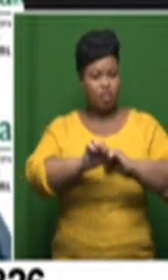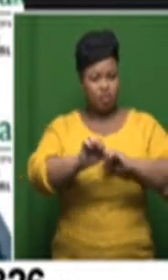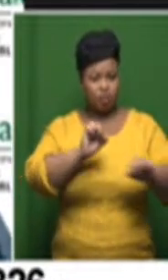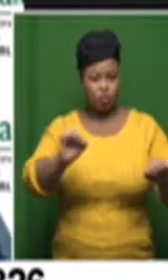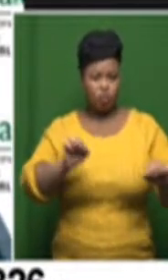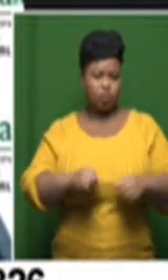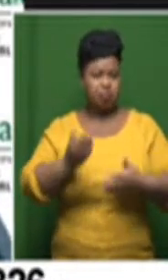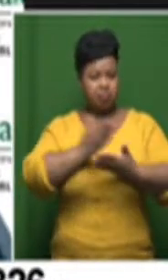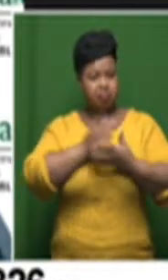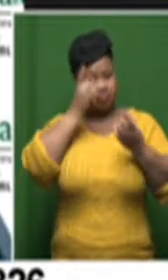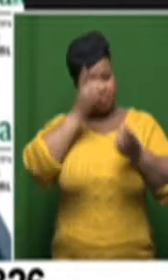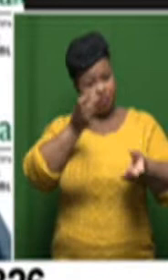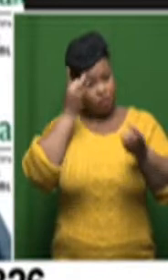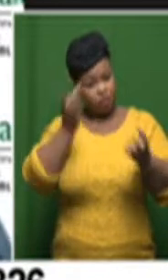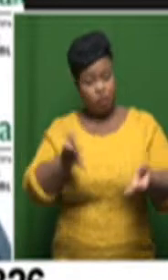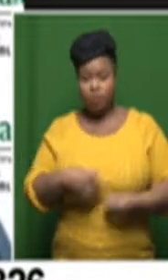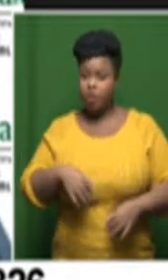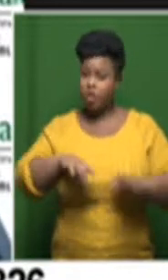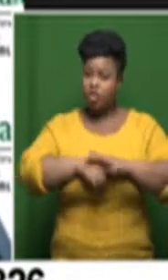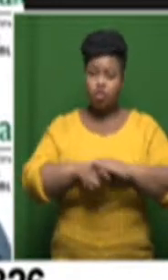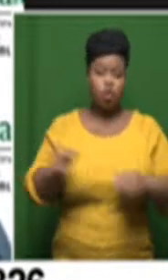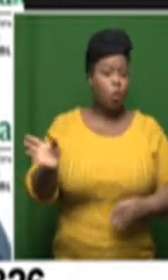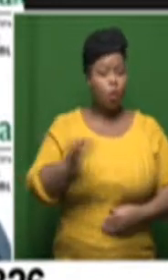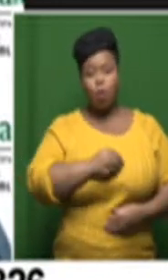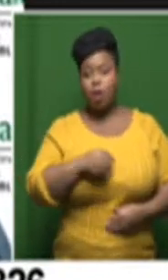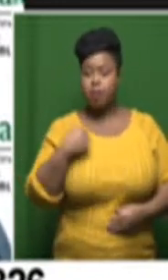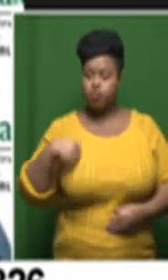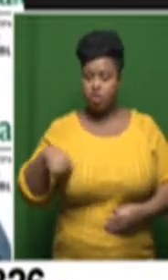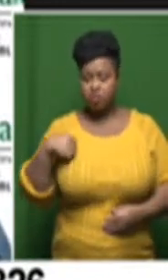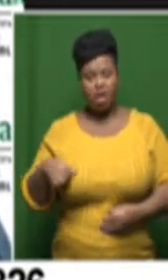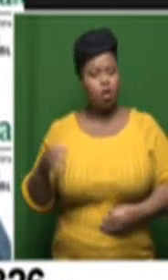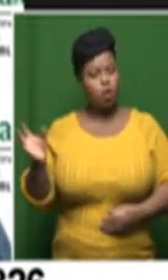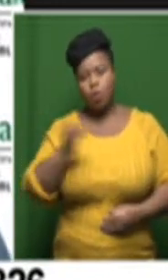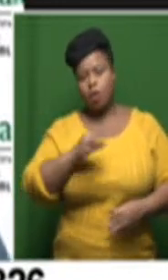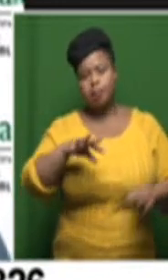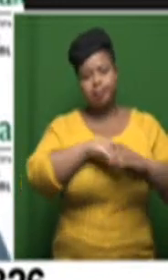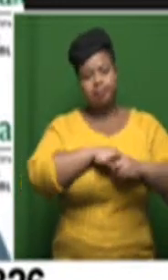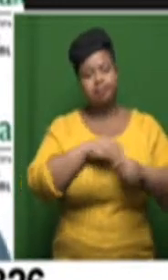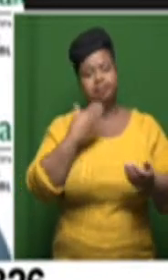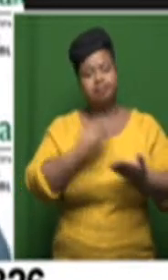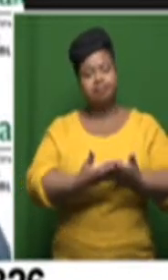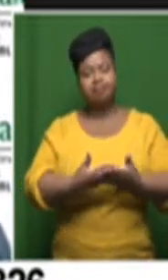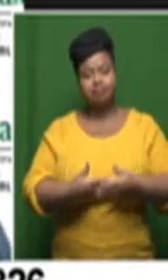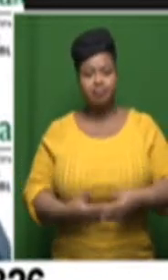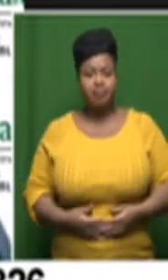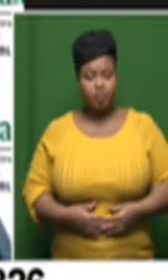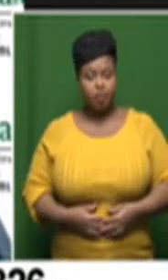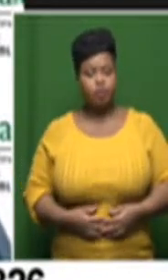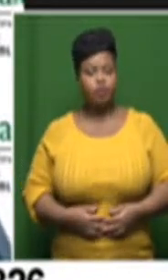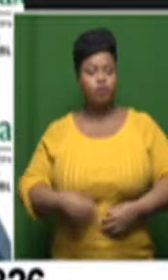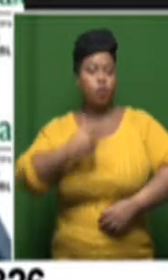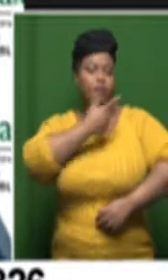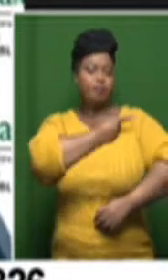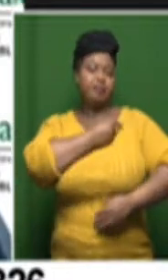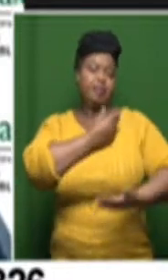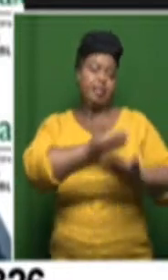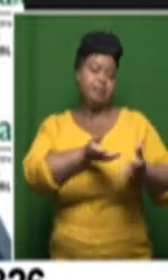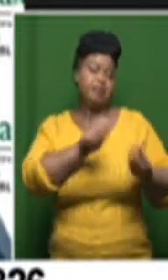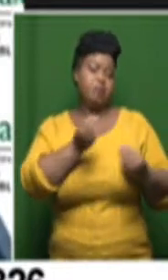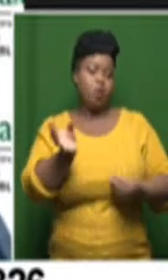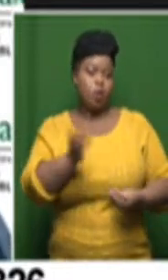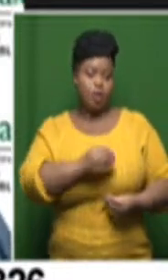with the rest, so that no province, no district, no local municipality is left behind as far as vaccination is